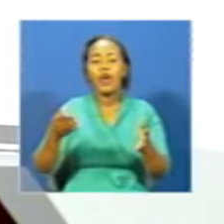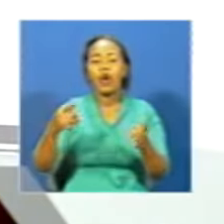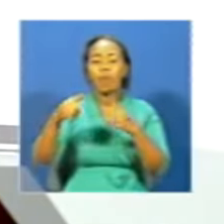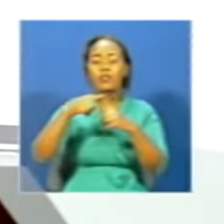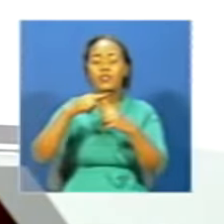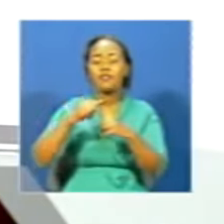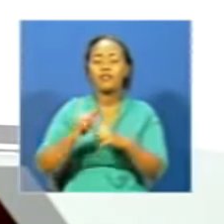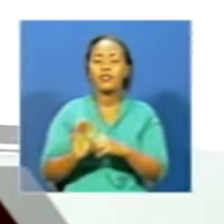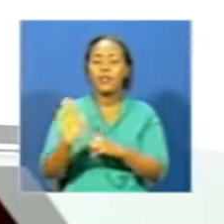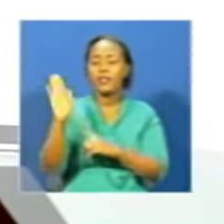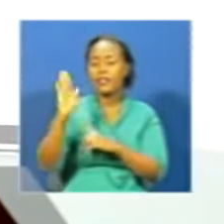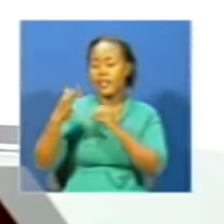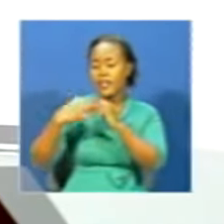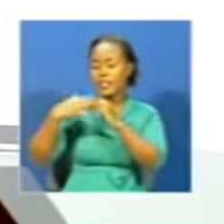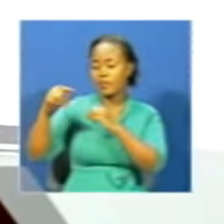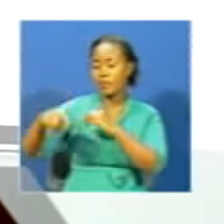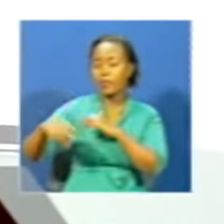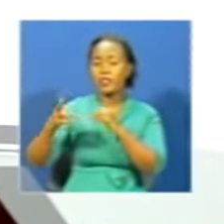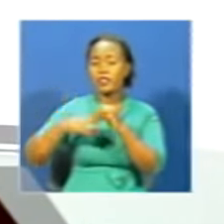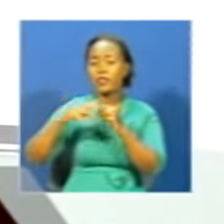That number brings to